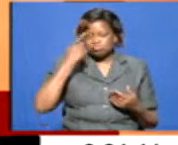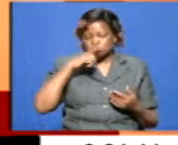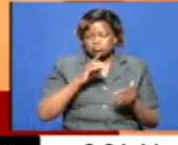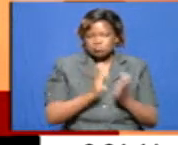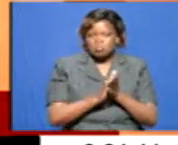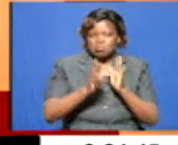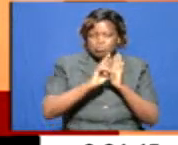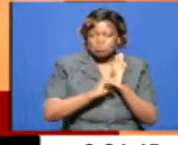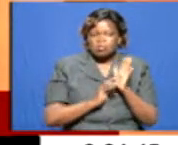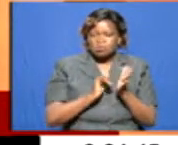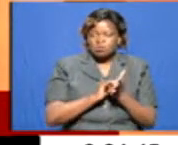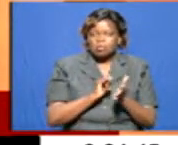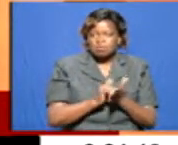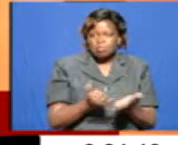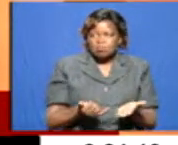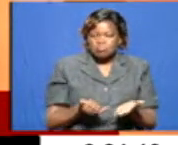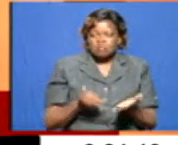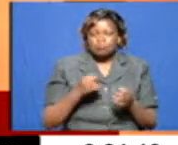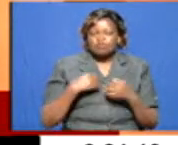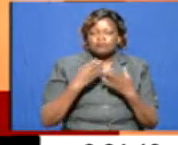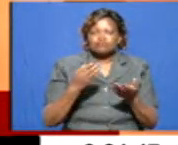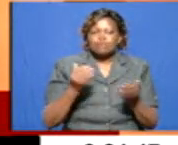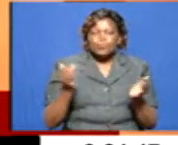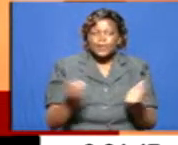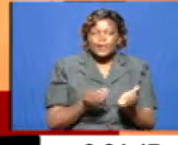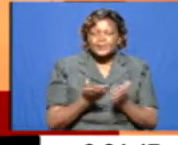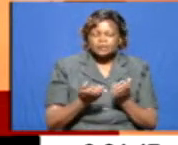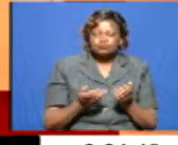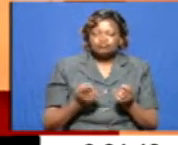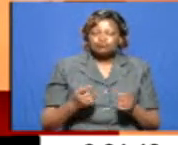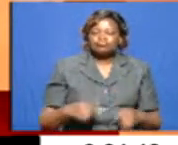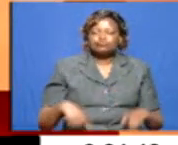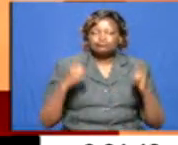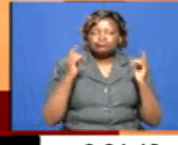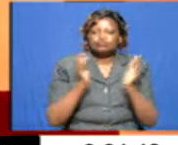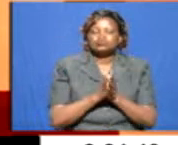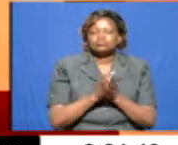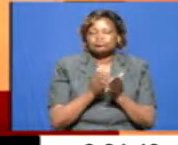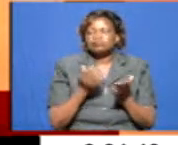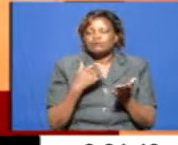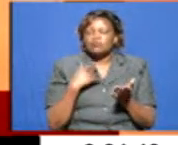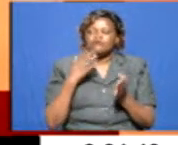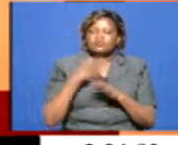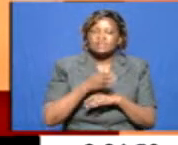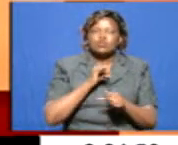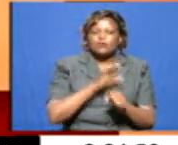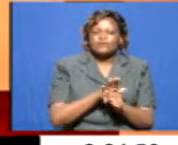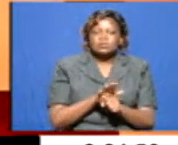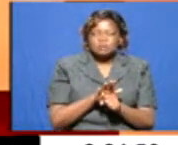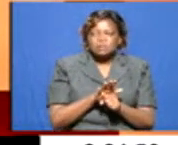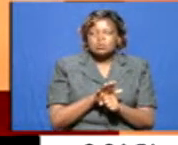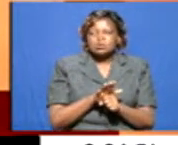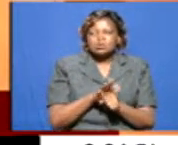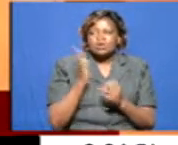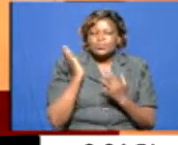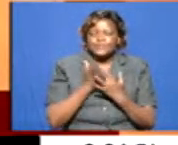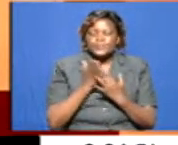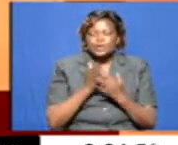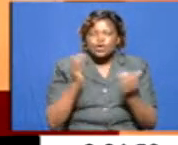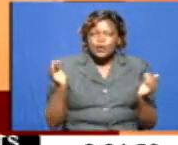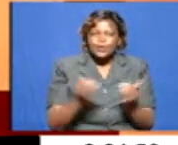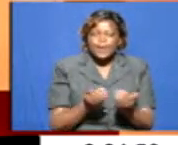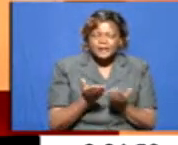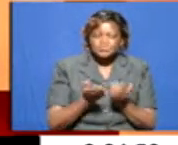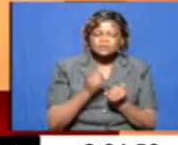that will empower small businesses to thrive and recover, especially after the COVID-19 disruptions. Small businesses